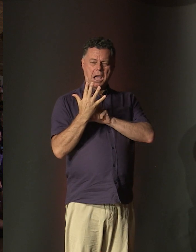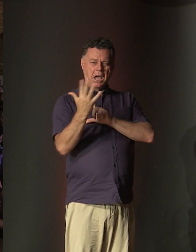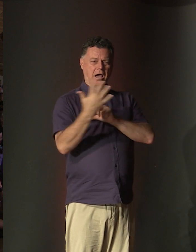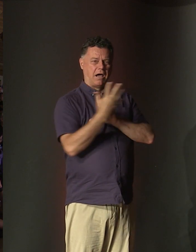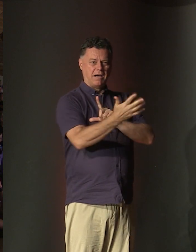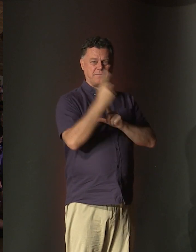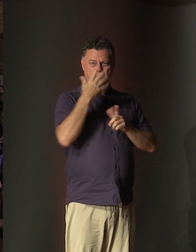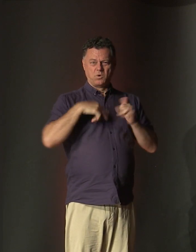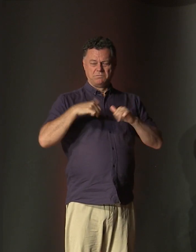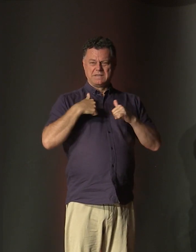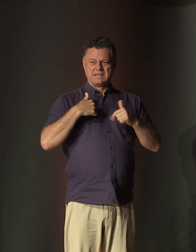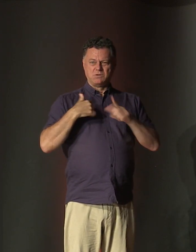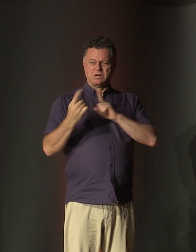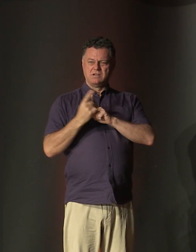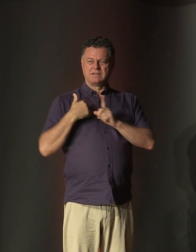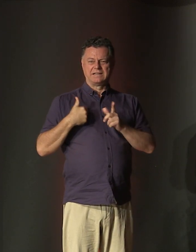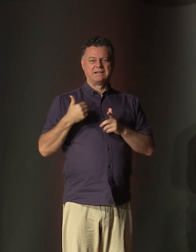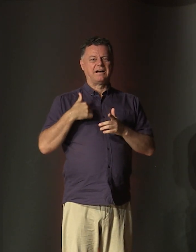People would want to know about it.